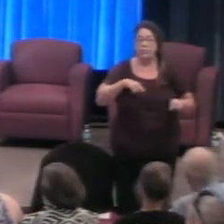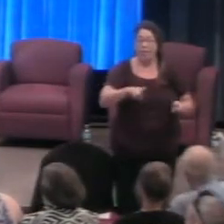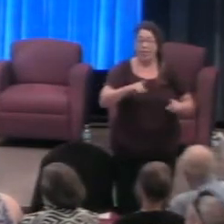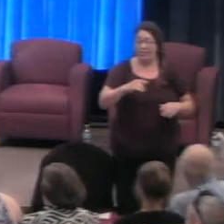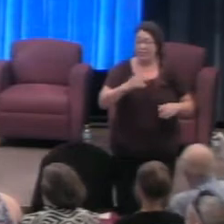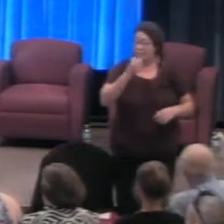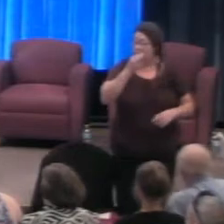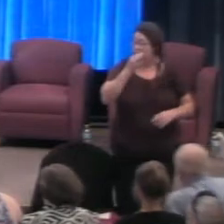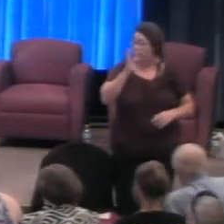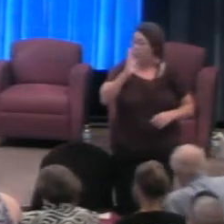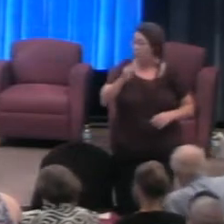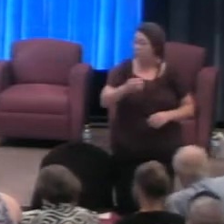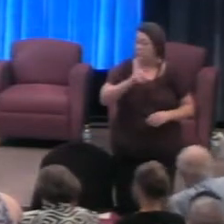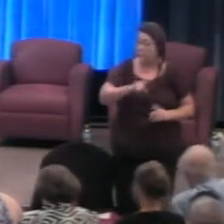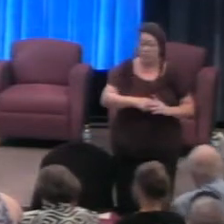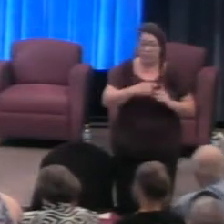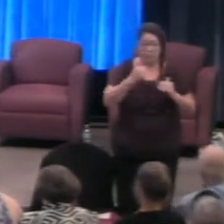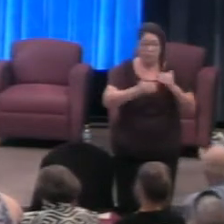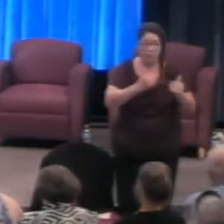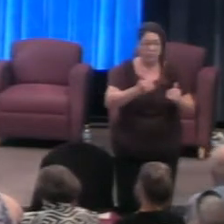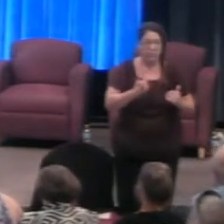shortly.